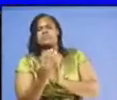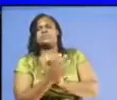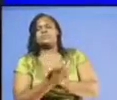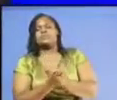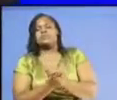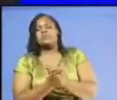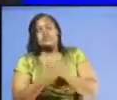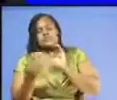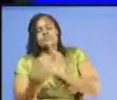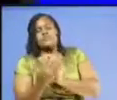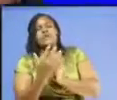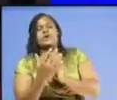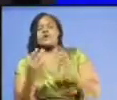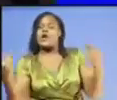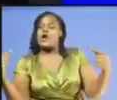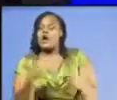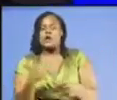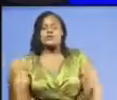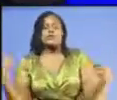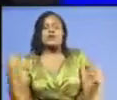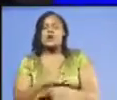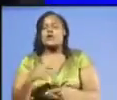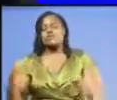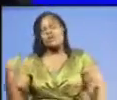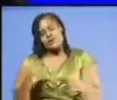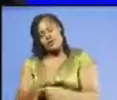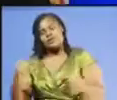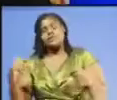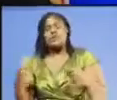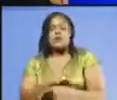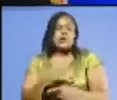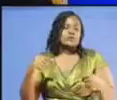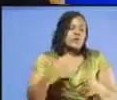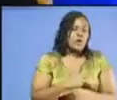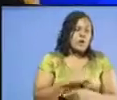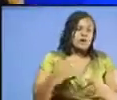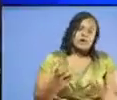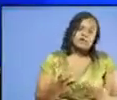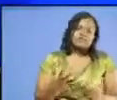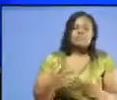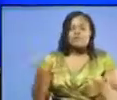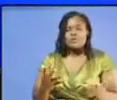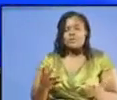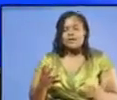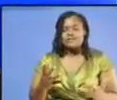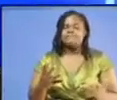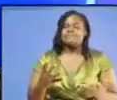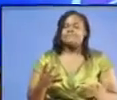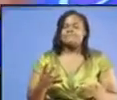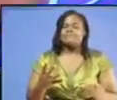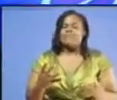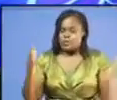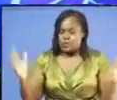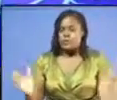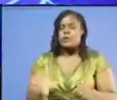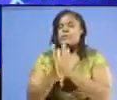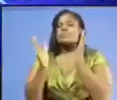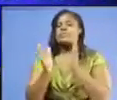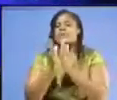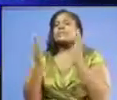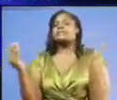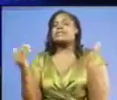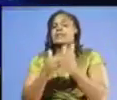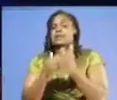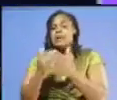in the eye when they are behind your back? But pick up your praise and rejoice. Why, preacher? Because I hear David